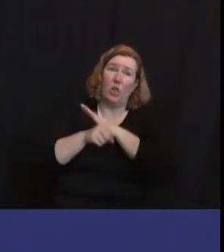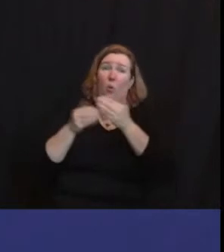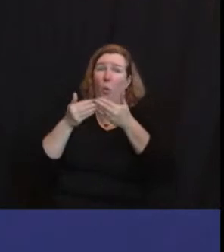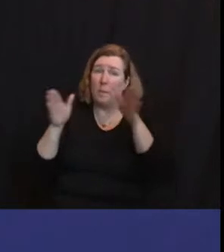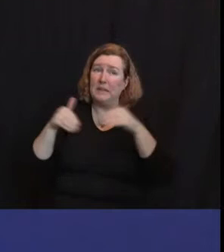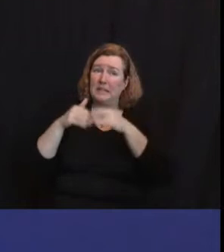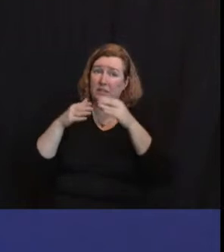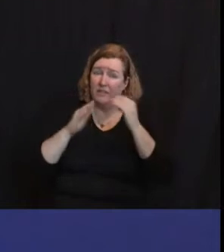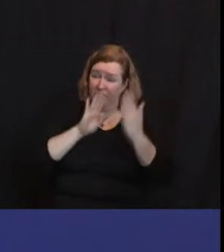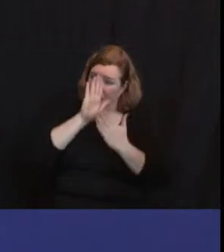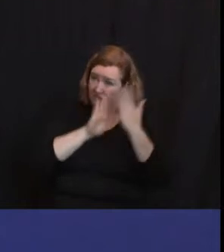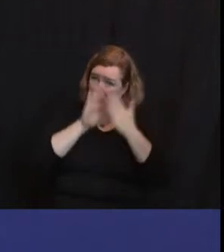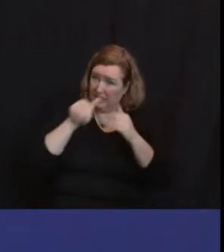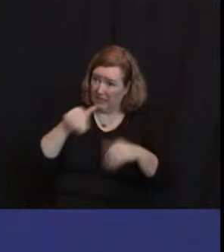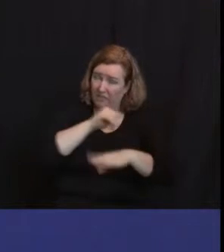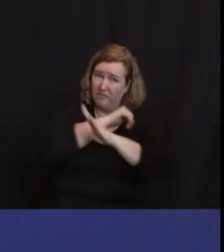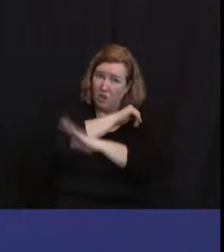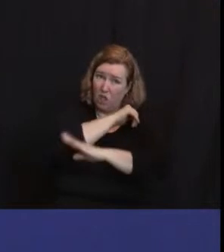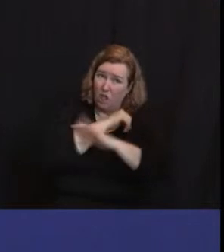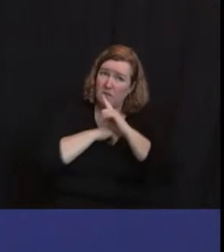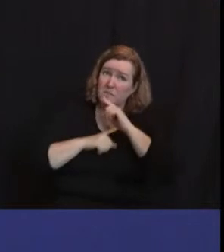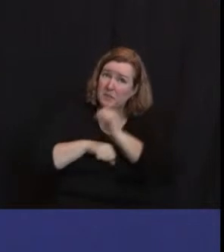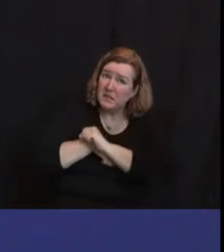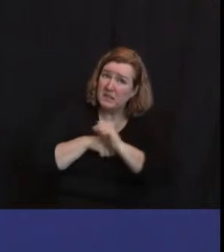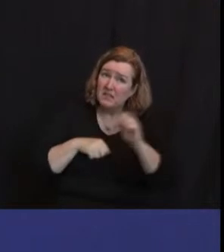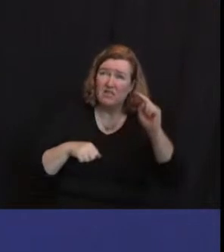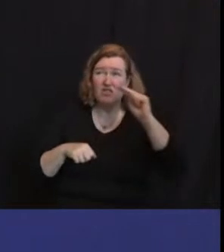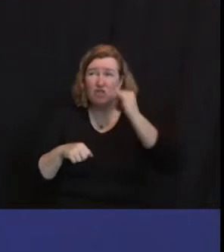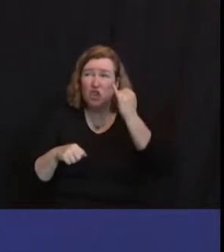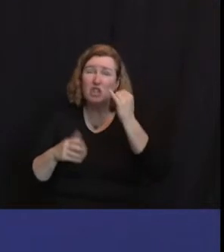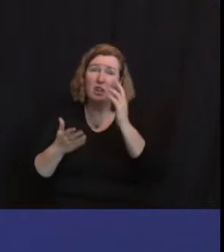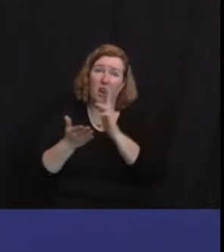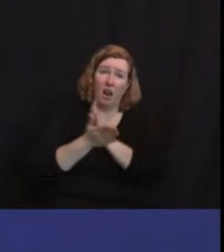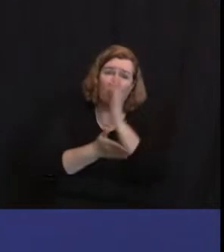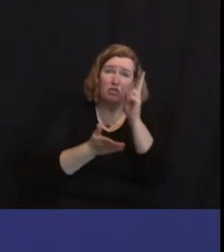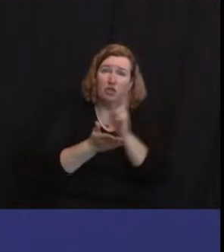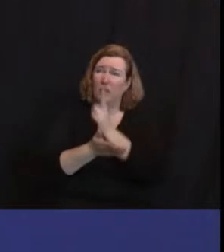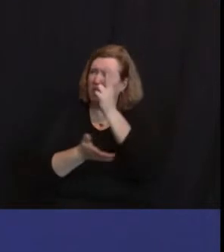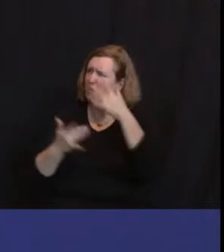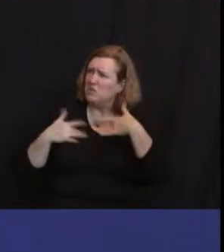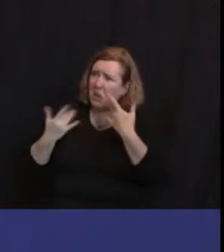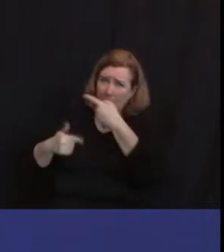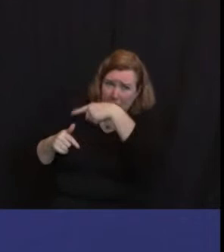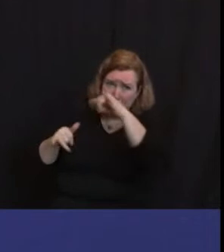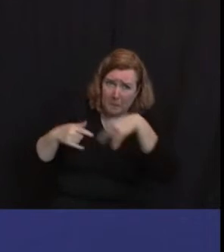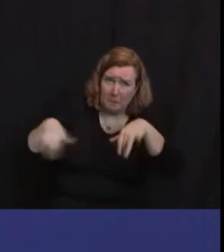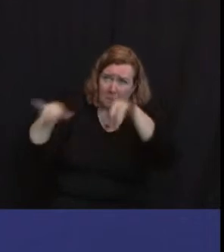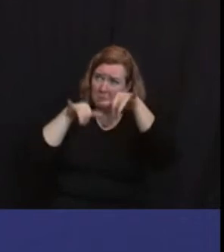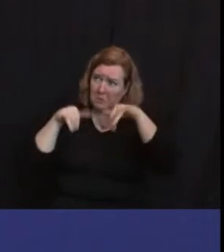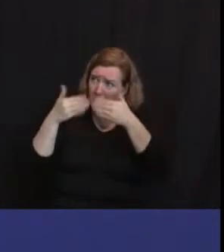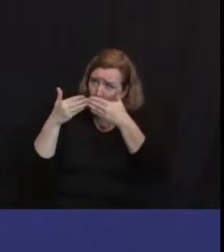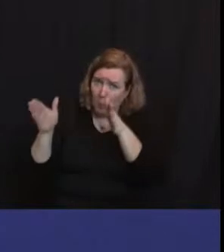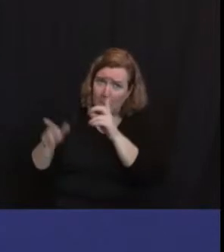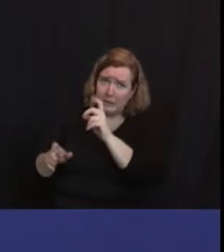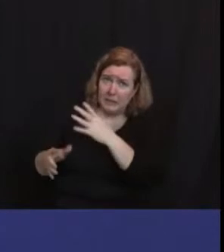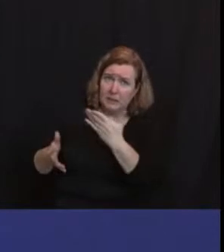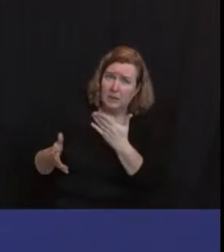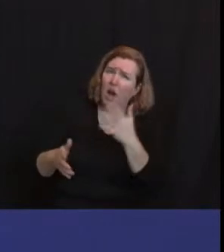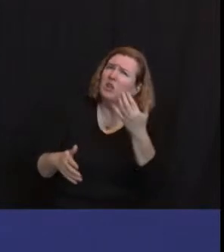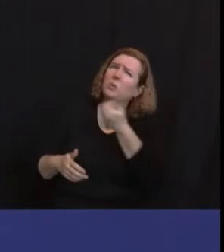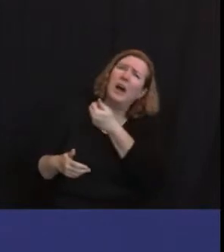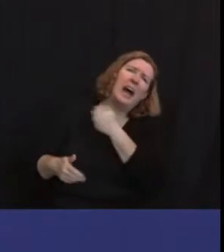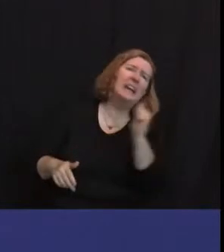in the fall. What about New Jersey colleges and universities? And finally, is there any evidence that folks who are